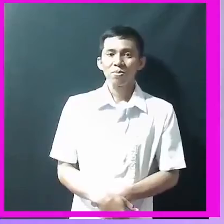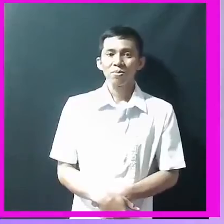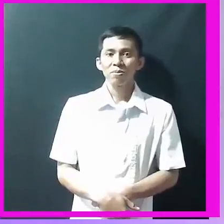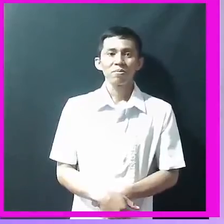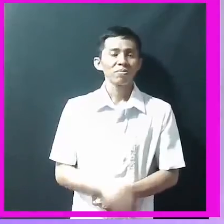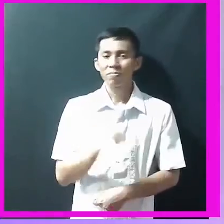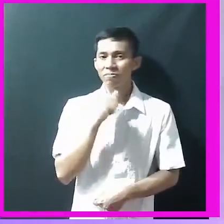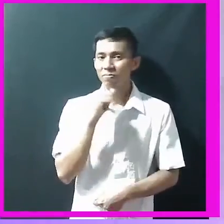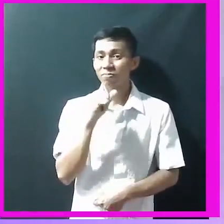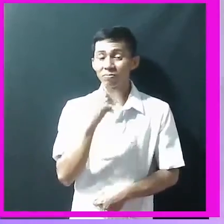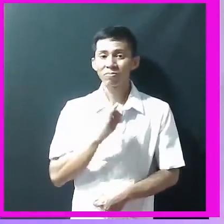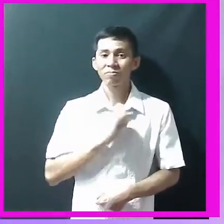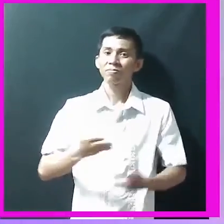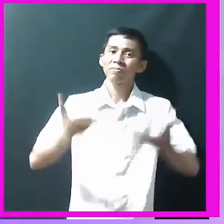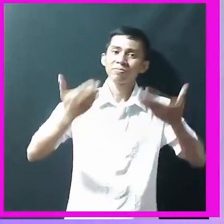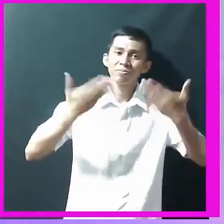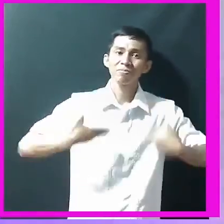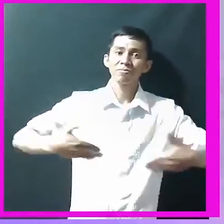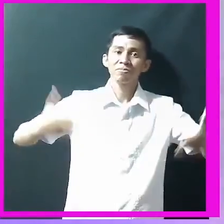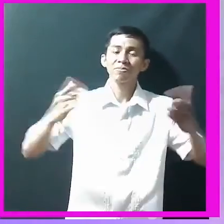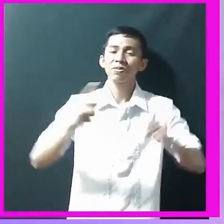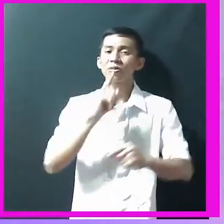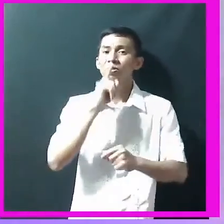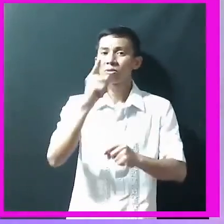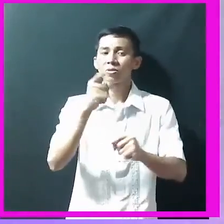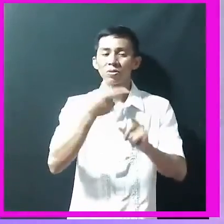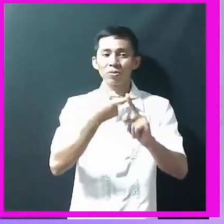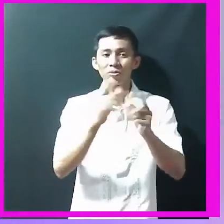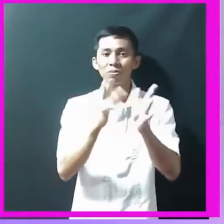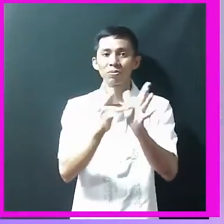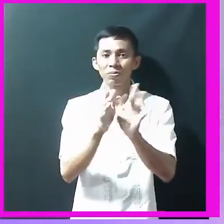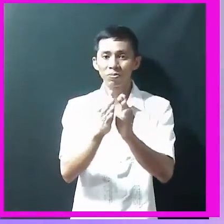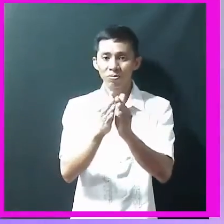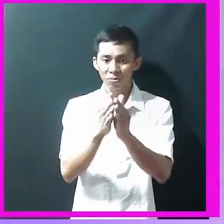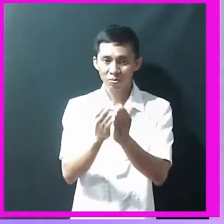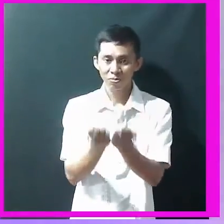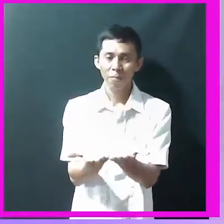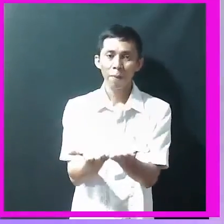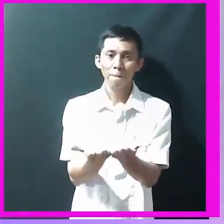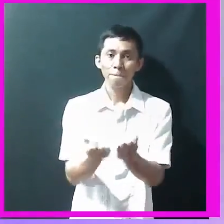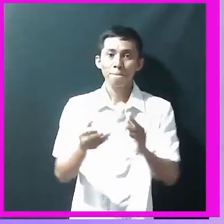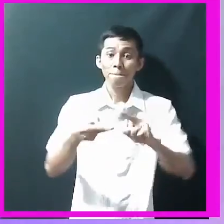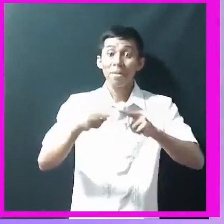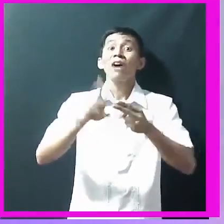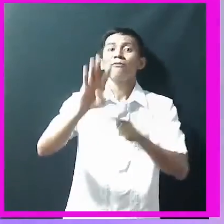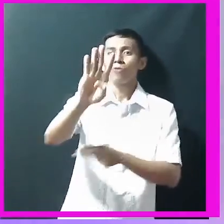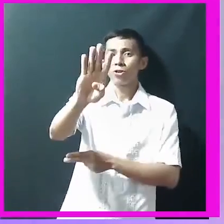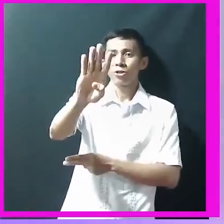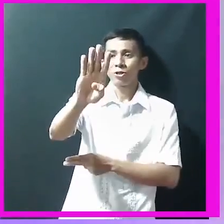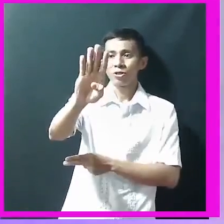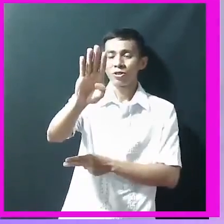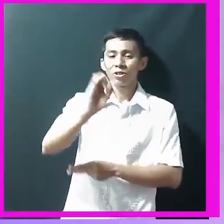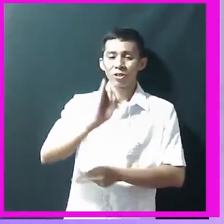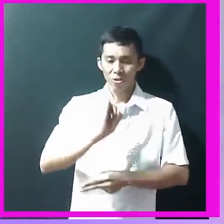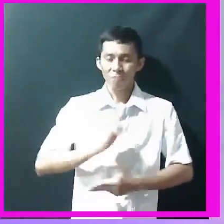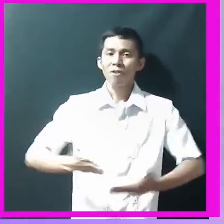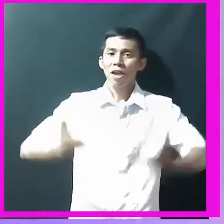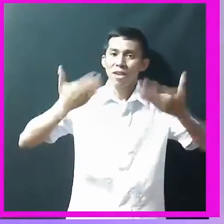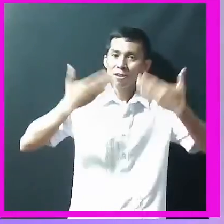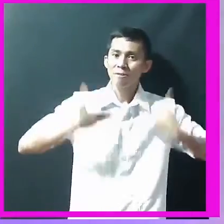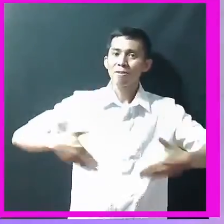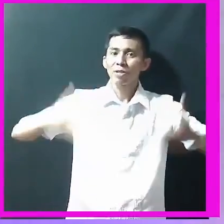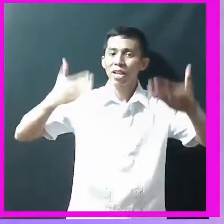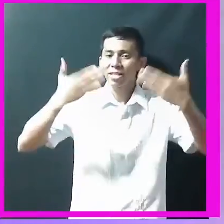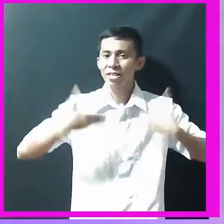Not just that I'm glad that I know the truth of the scripture, but number four, I'm glad that I know